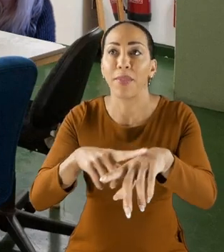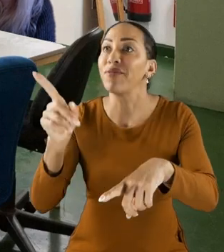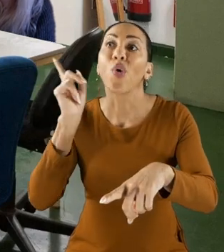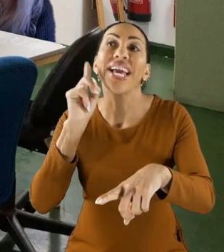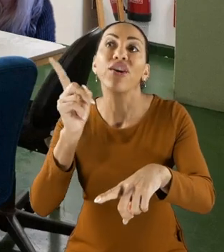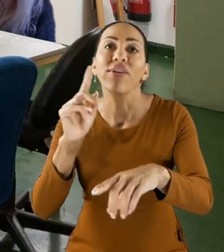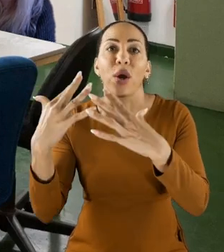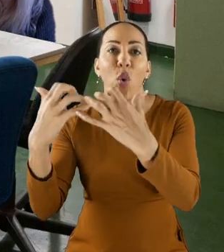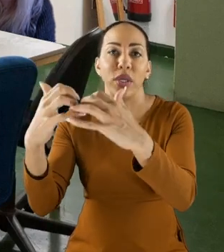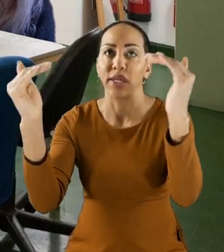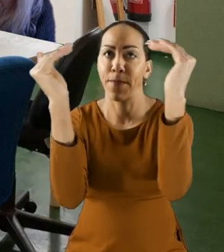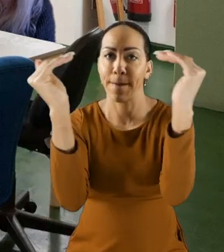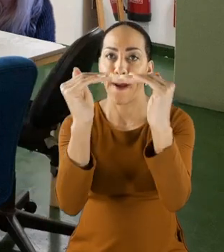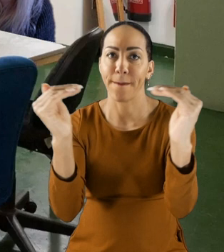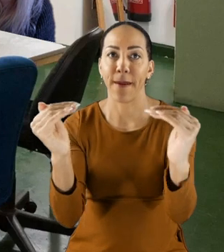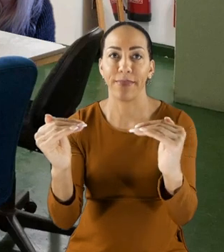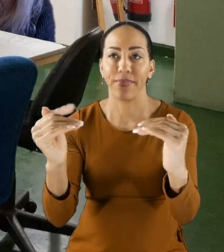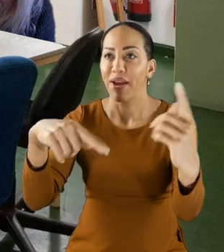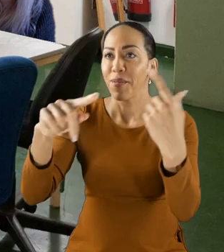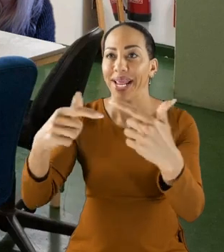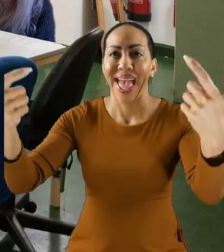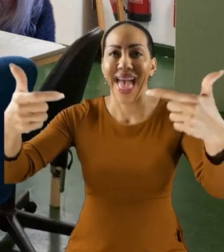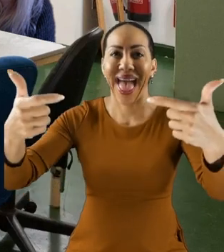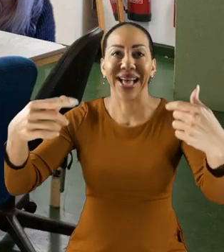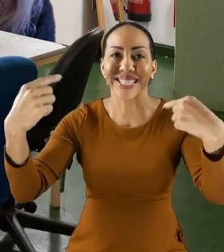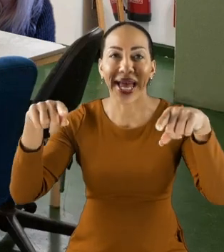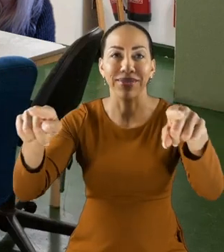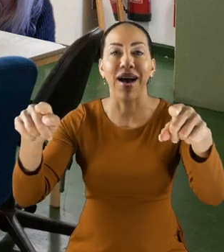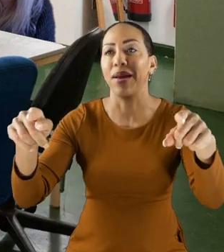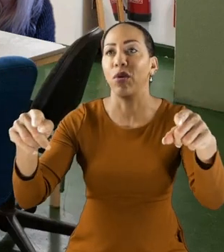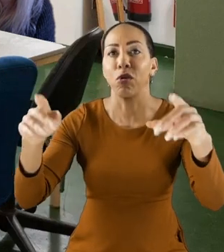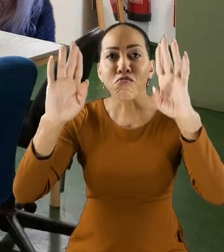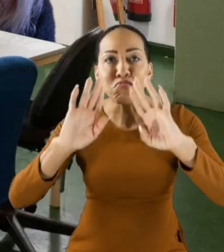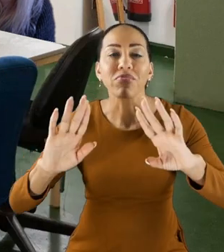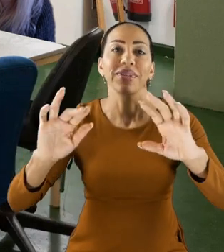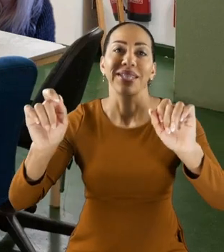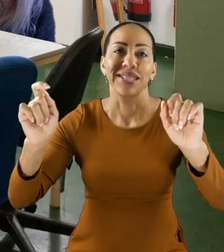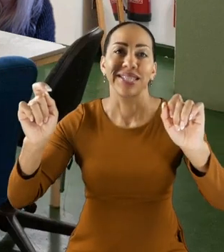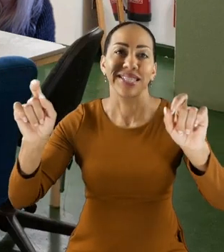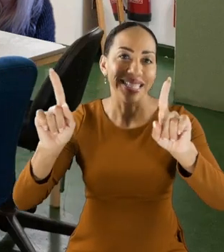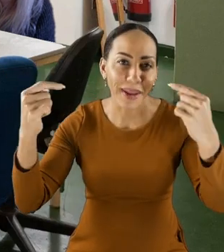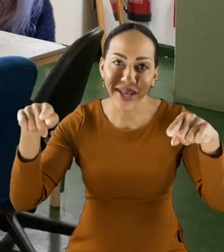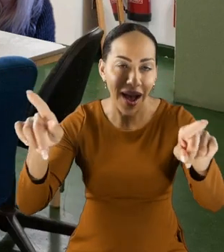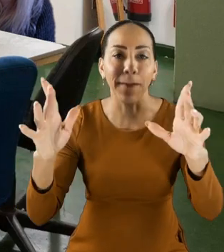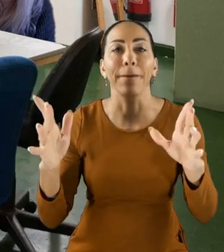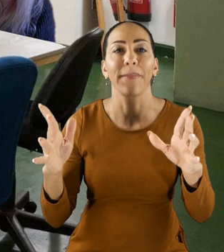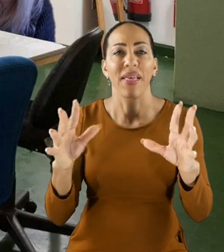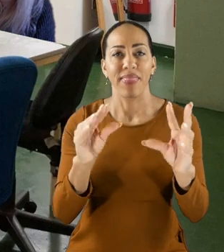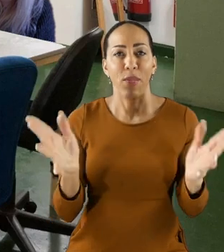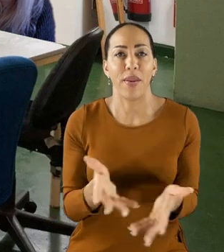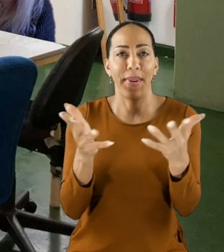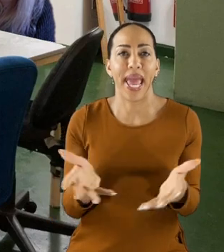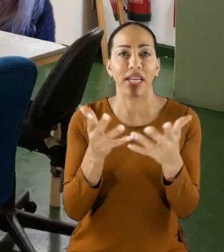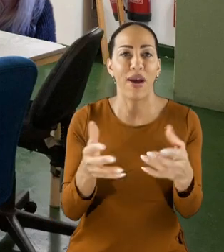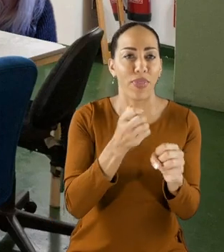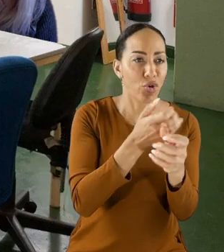exact moment they did for a hearing audience. And then we just had to mess around with the grammar and language of everything else to fit